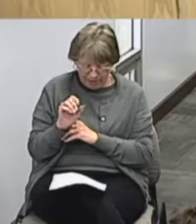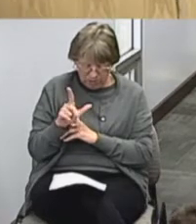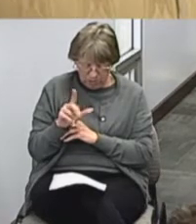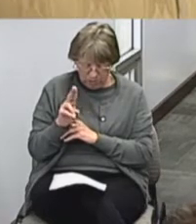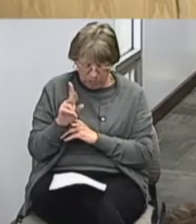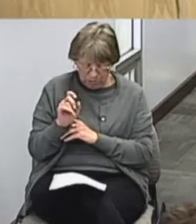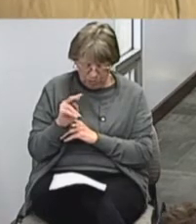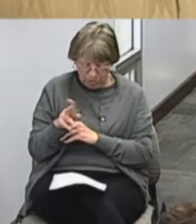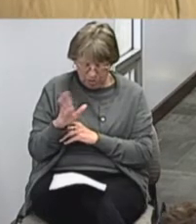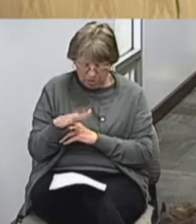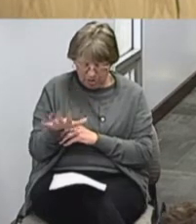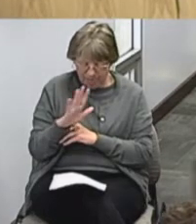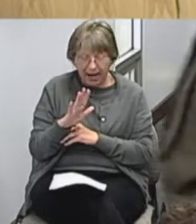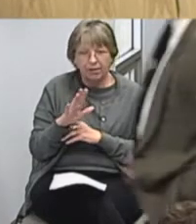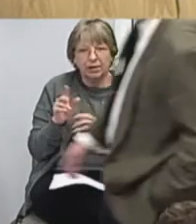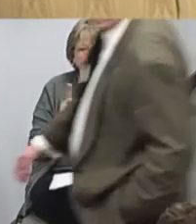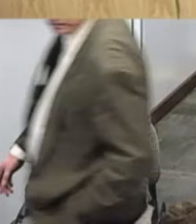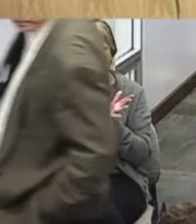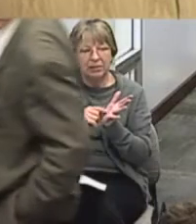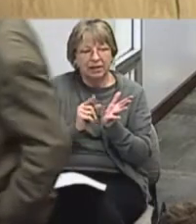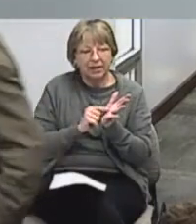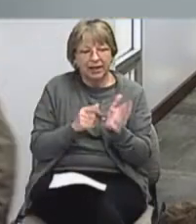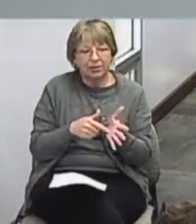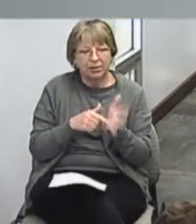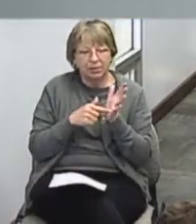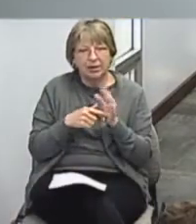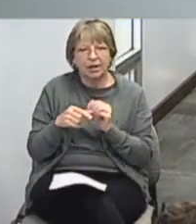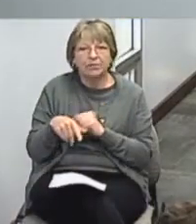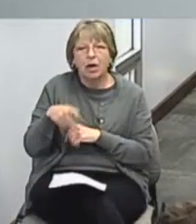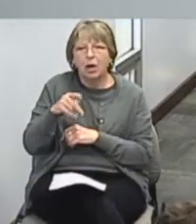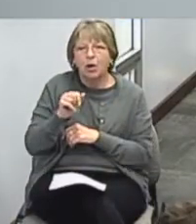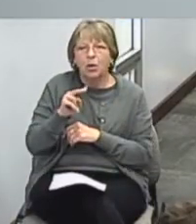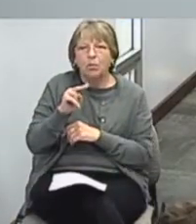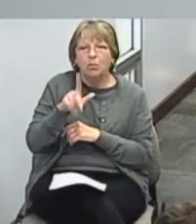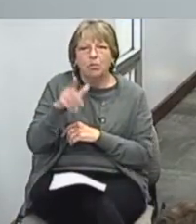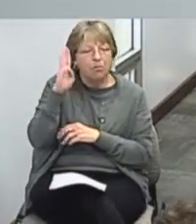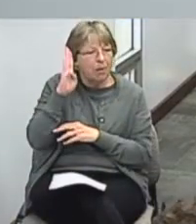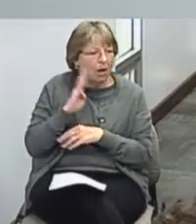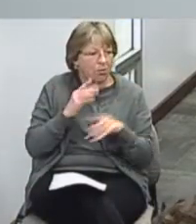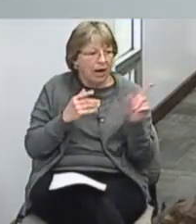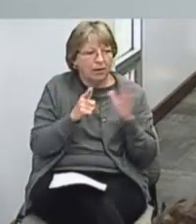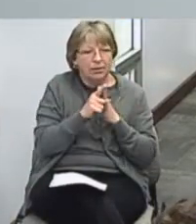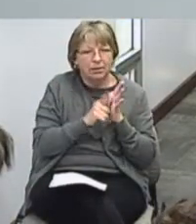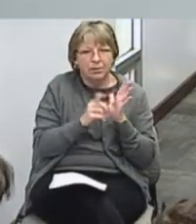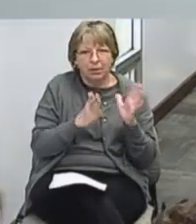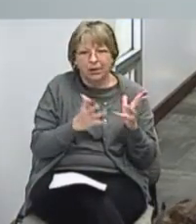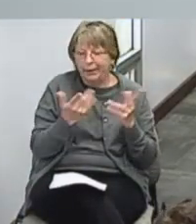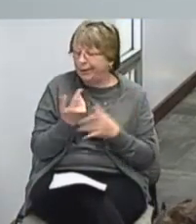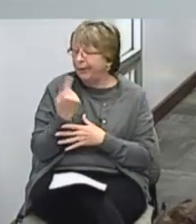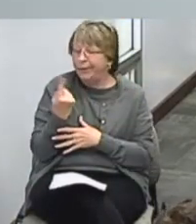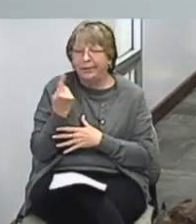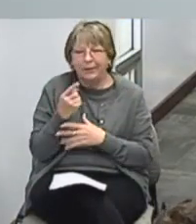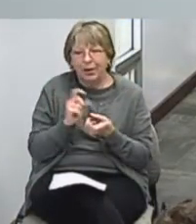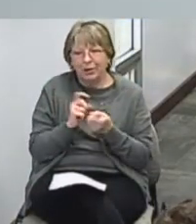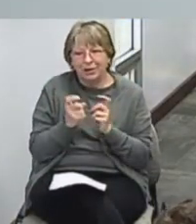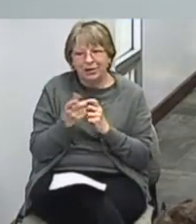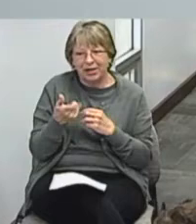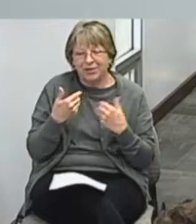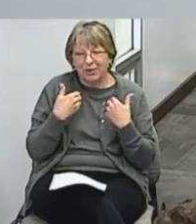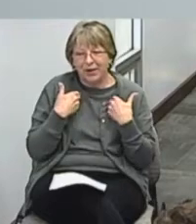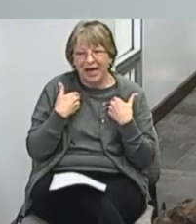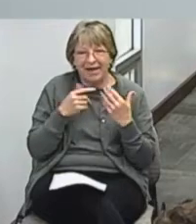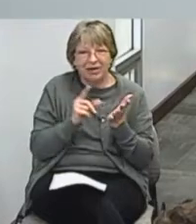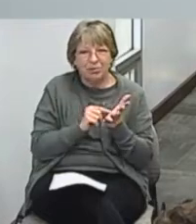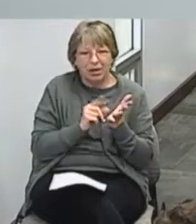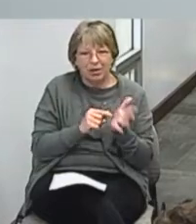publication requirements. Paul Brown, City Attorney. I'll tell you up front, Council, the only change on that resolution is a publication requirement